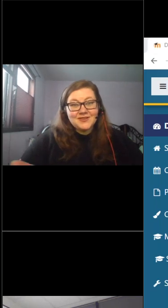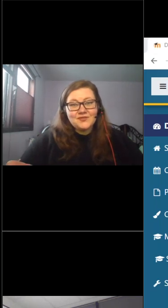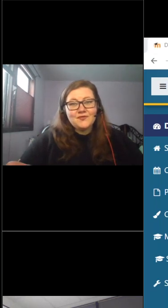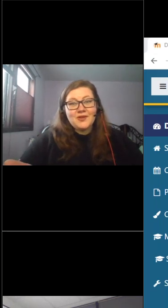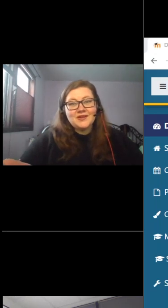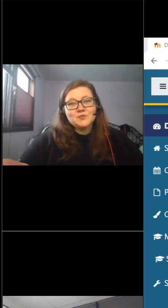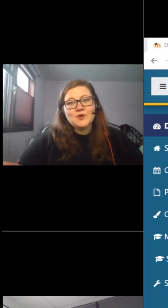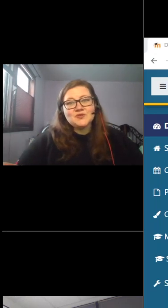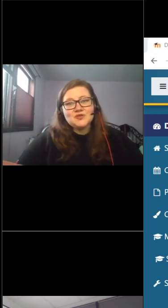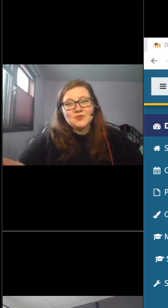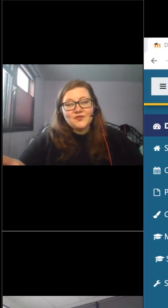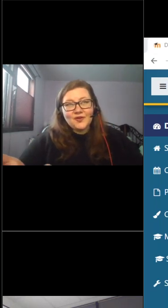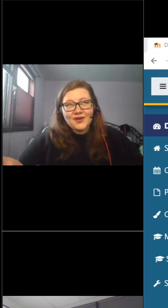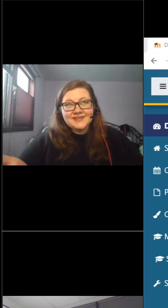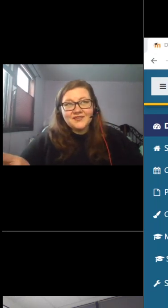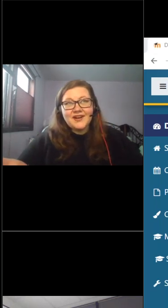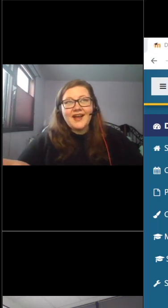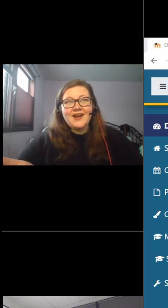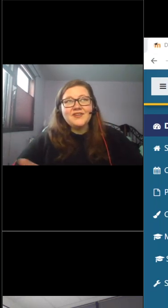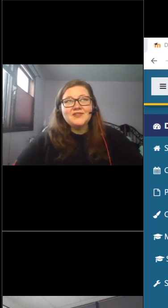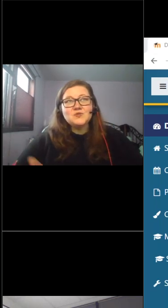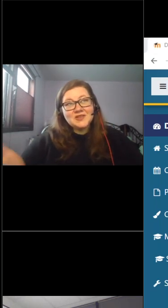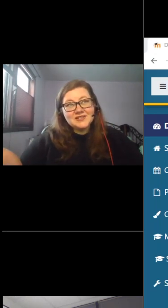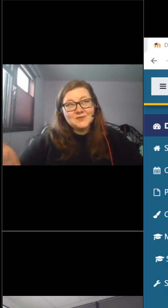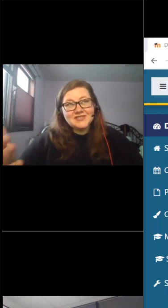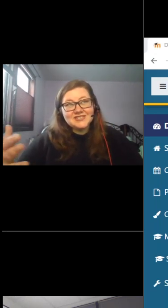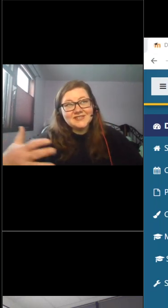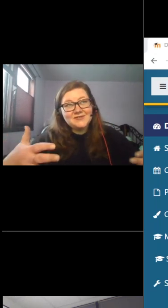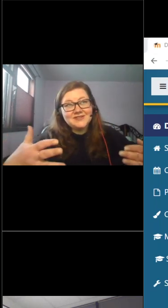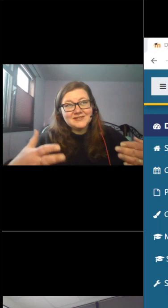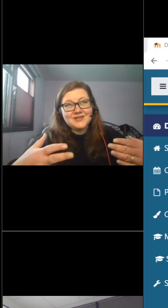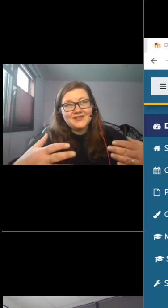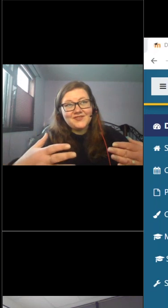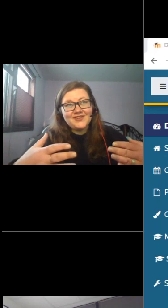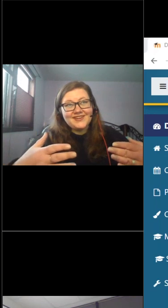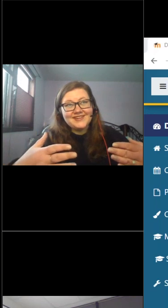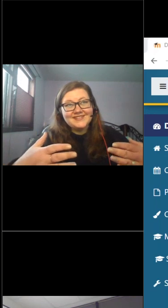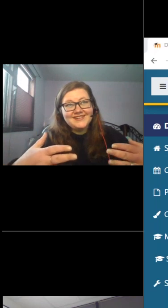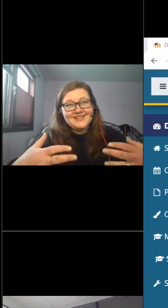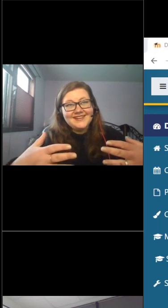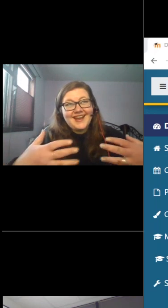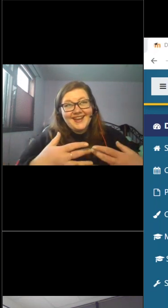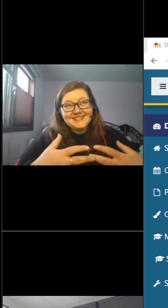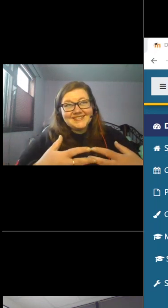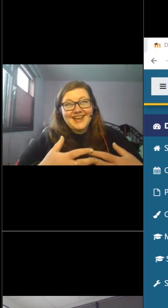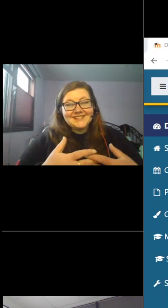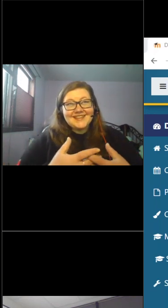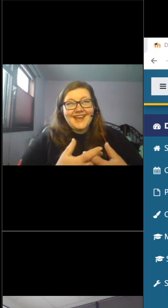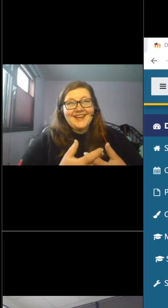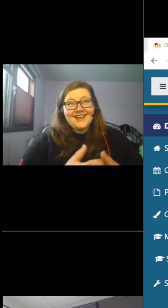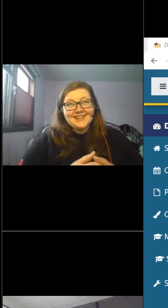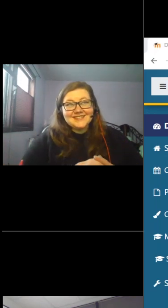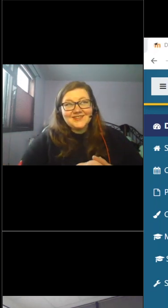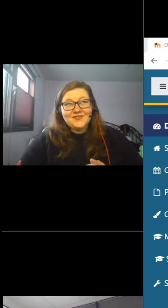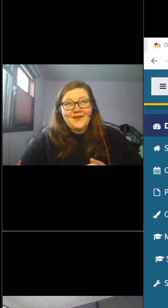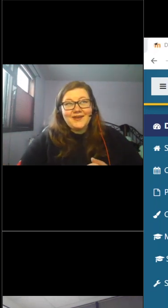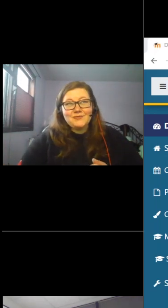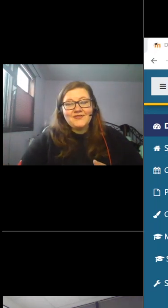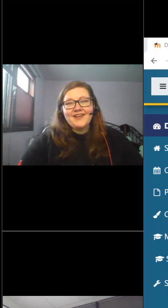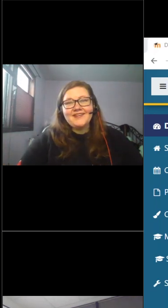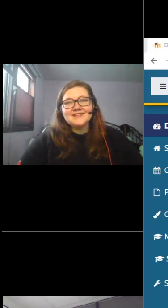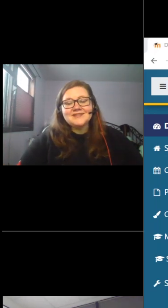that you've been exposed to before in different avenues, but this one's just going to be for SDS and its